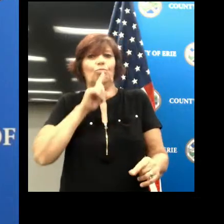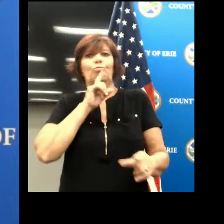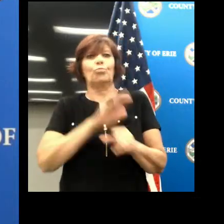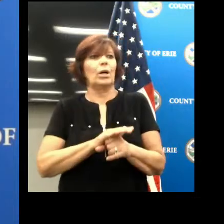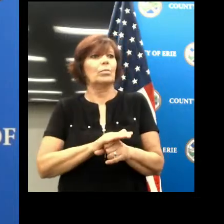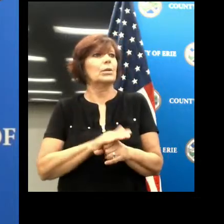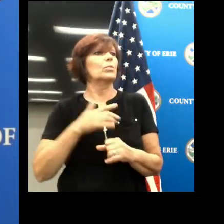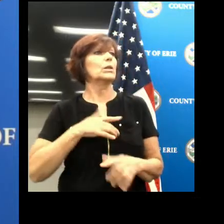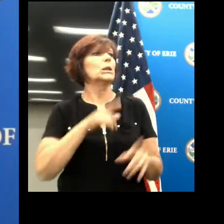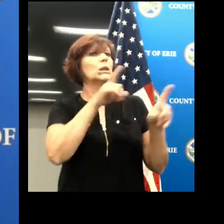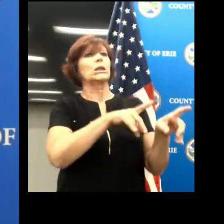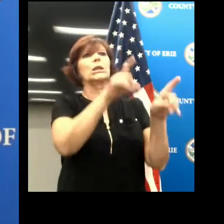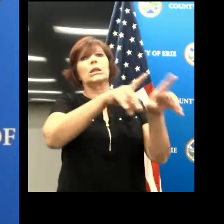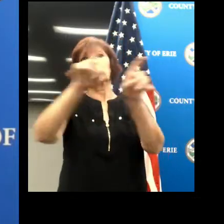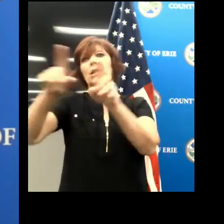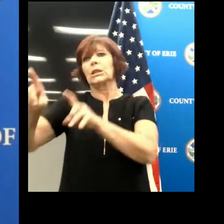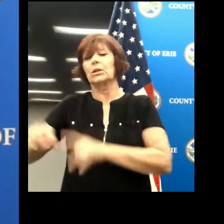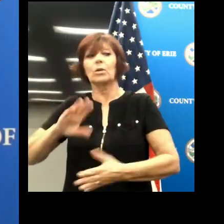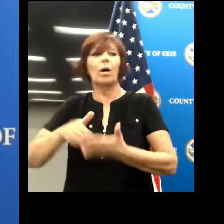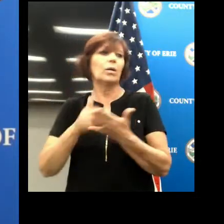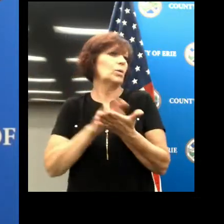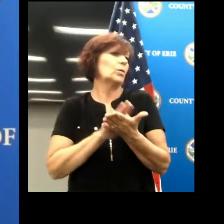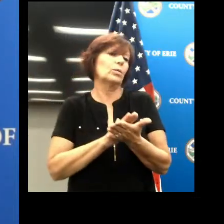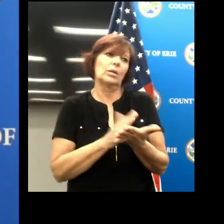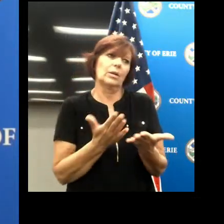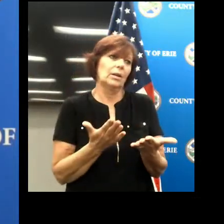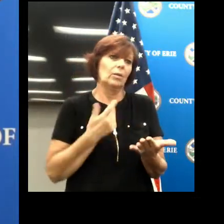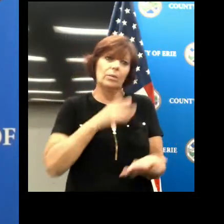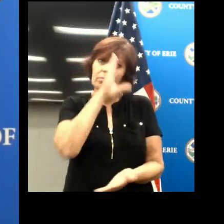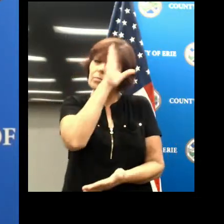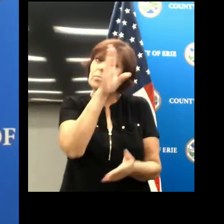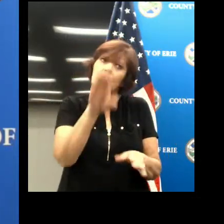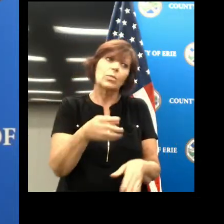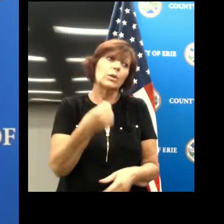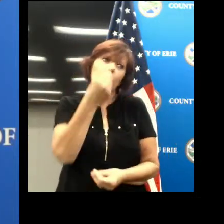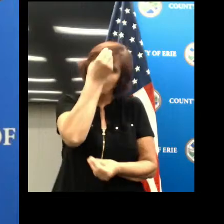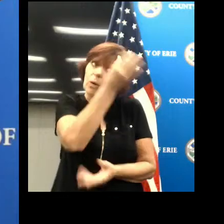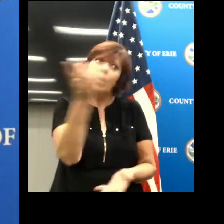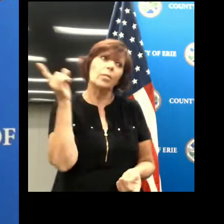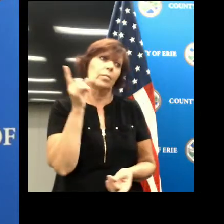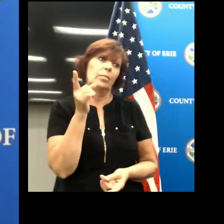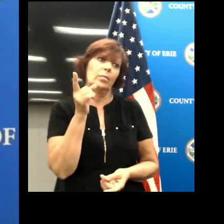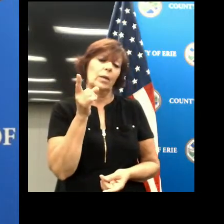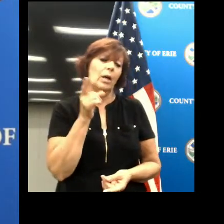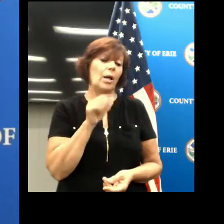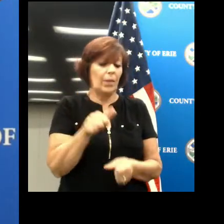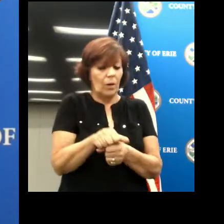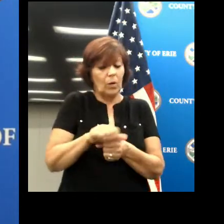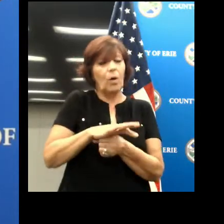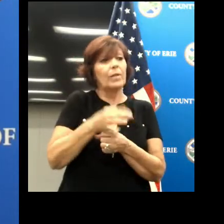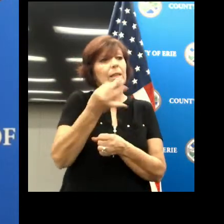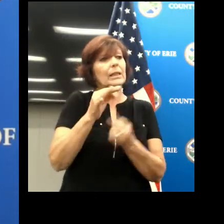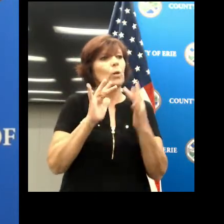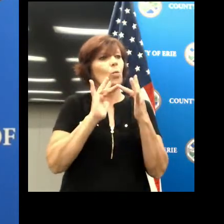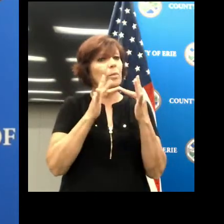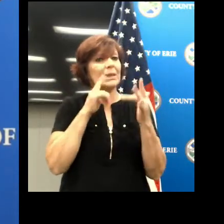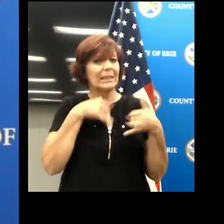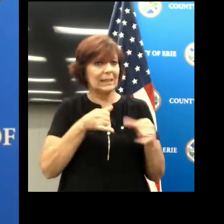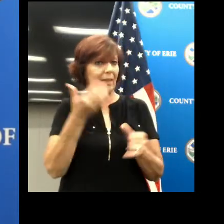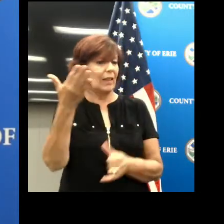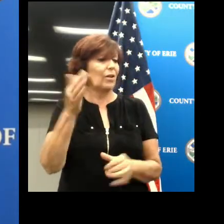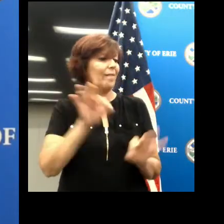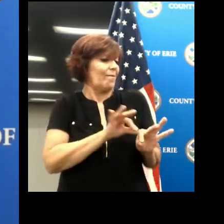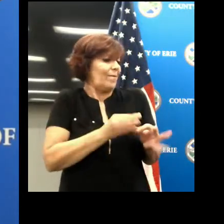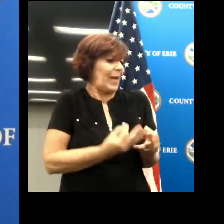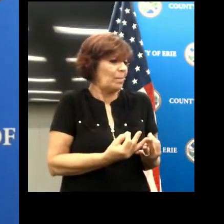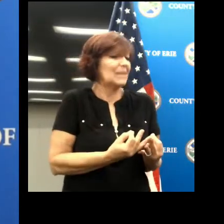able to do testing for the schools, and we've been very frank with that. We have our COVID-19 test website up, so families that